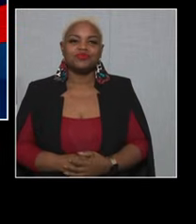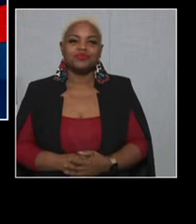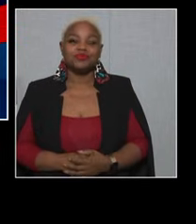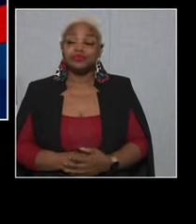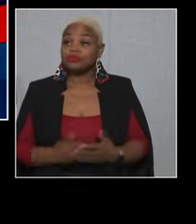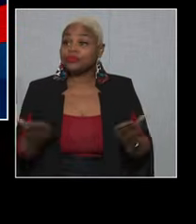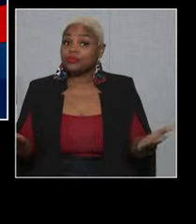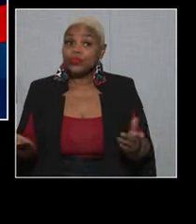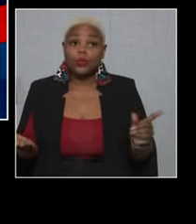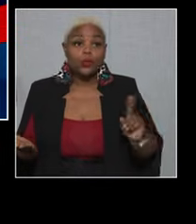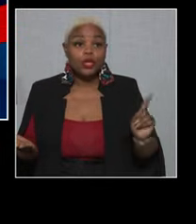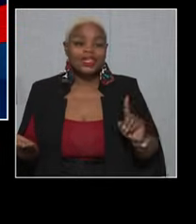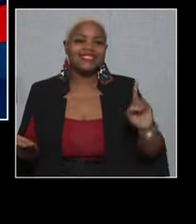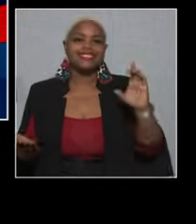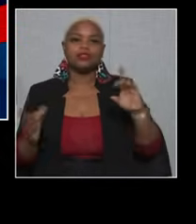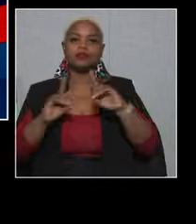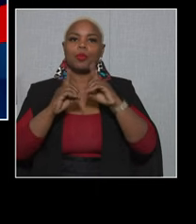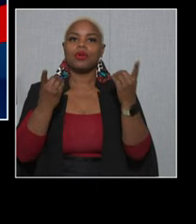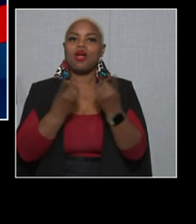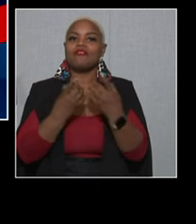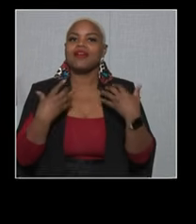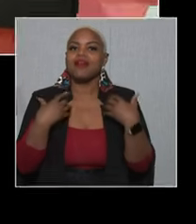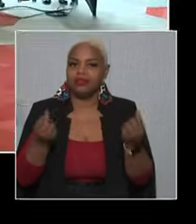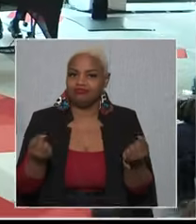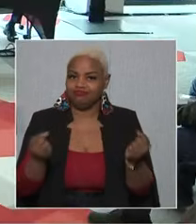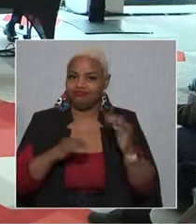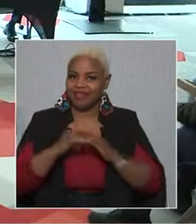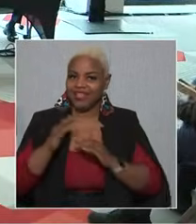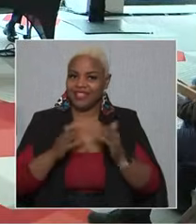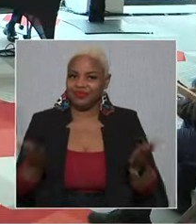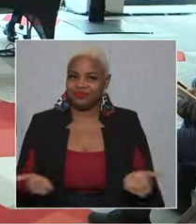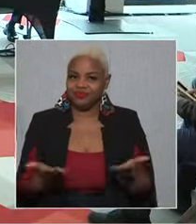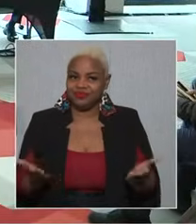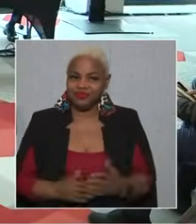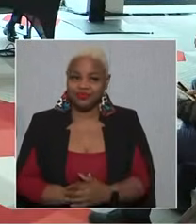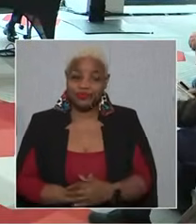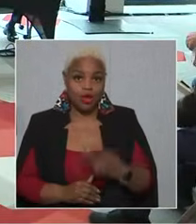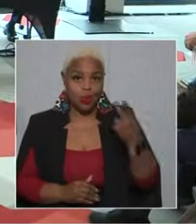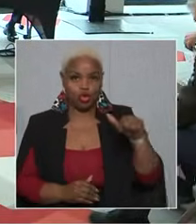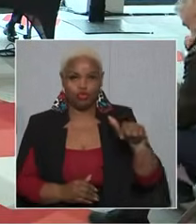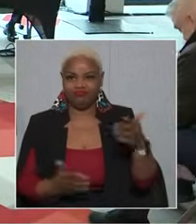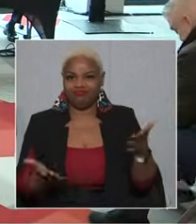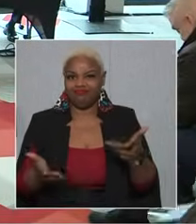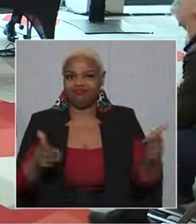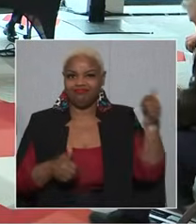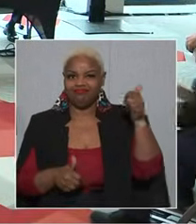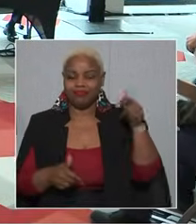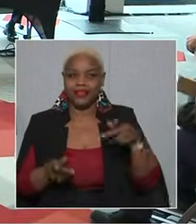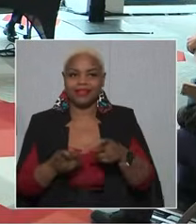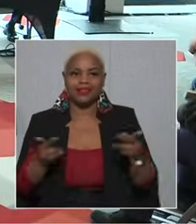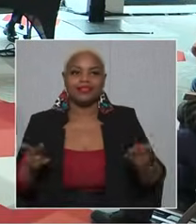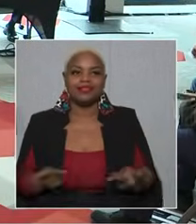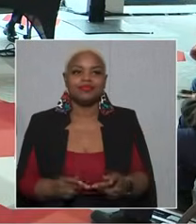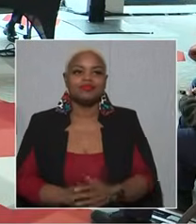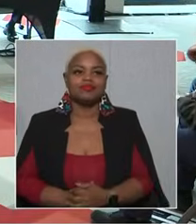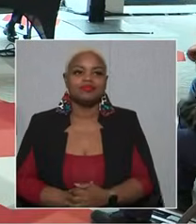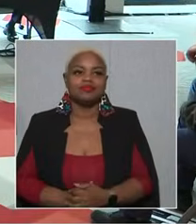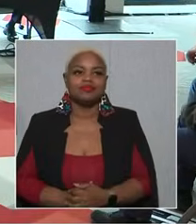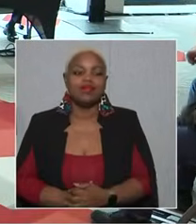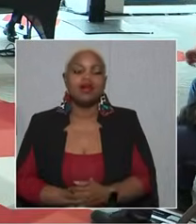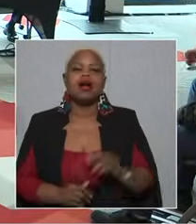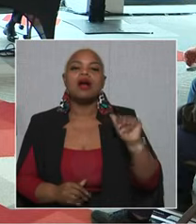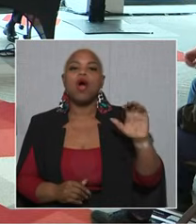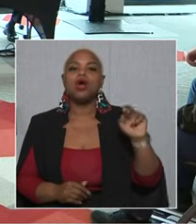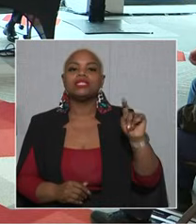D.C. Department of Health, or D.C. Health, and their headquarters in Anacostia. I